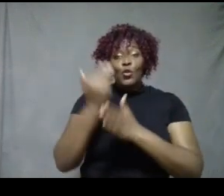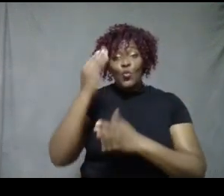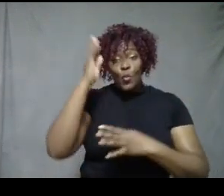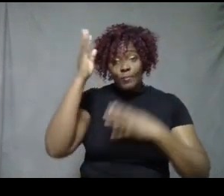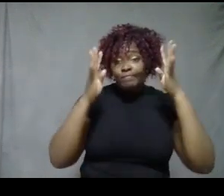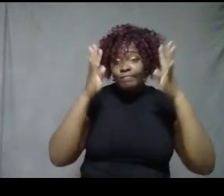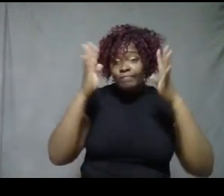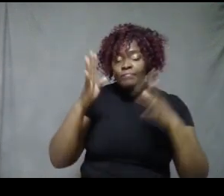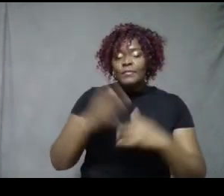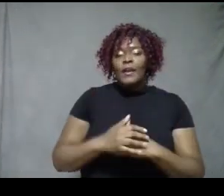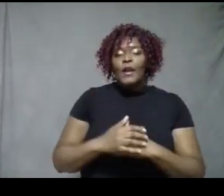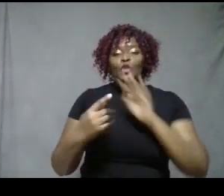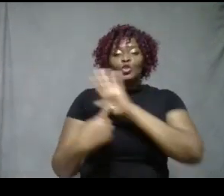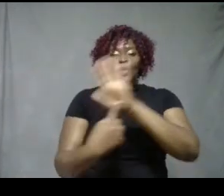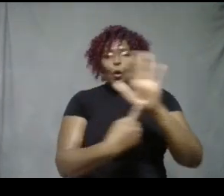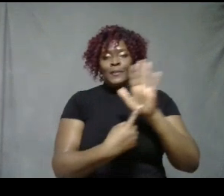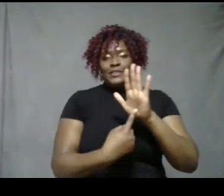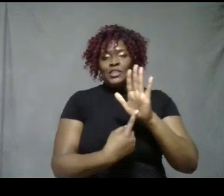showmanship, most creative.